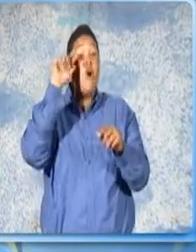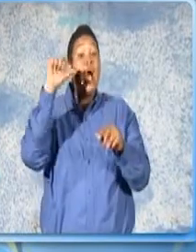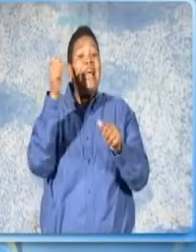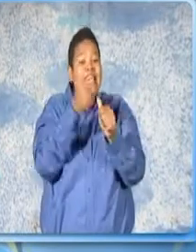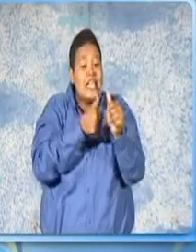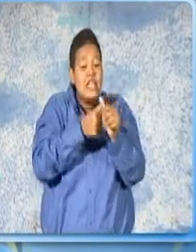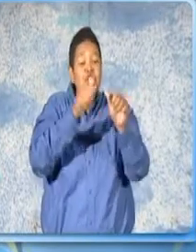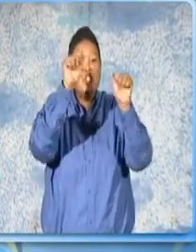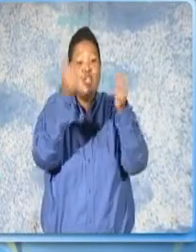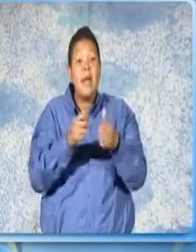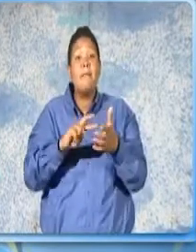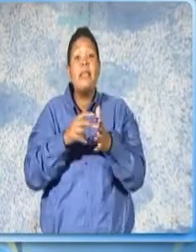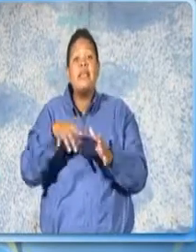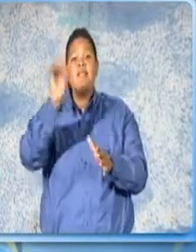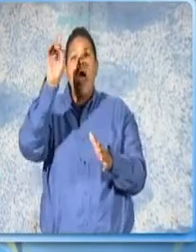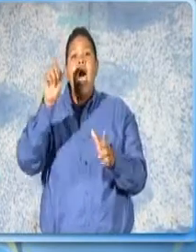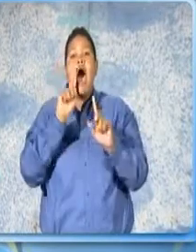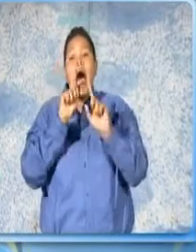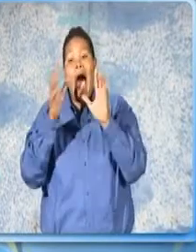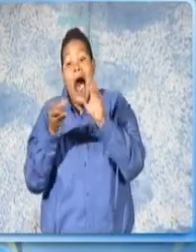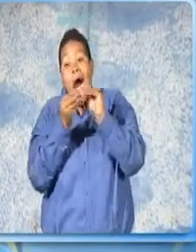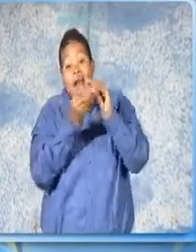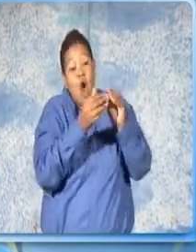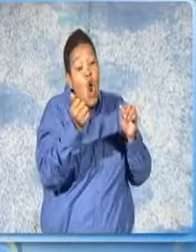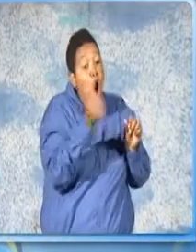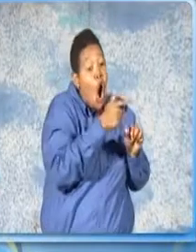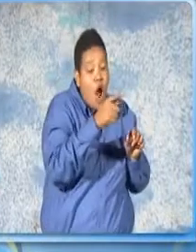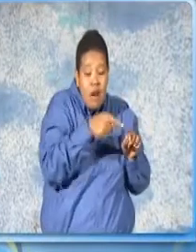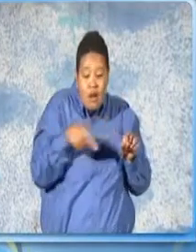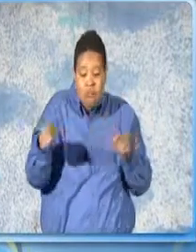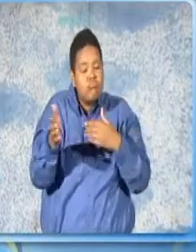sides of the shape, no matter what the shape is.